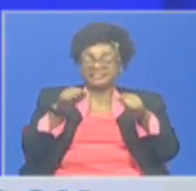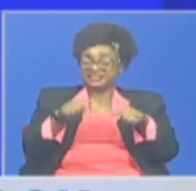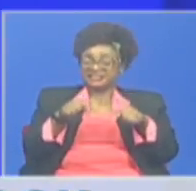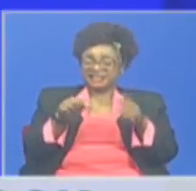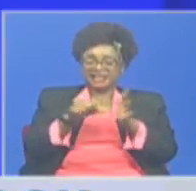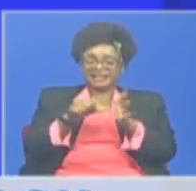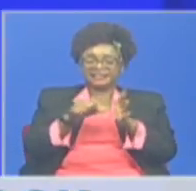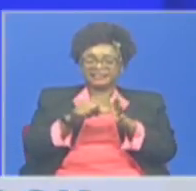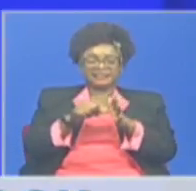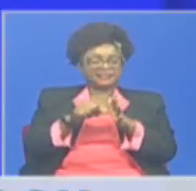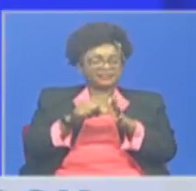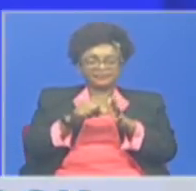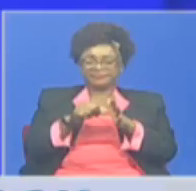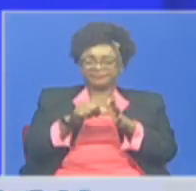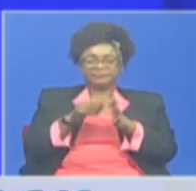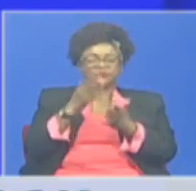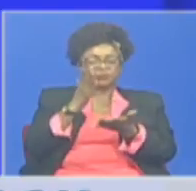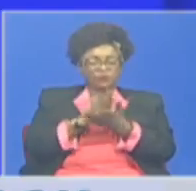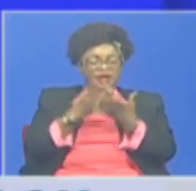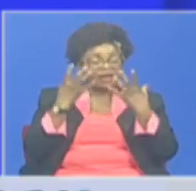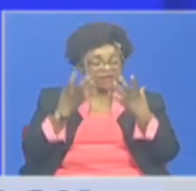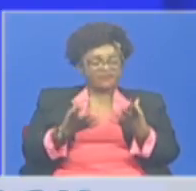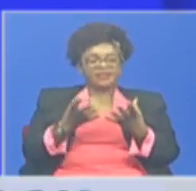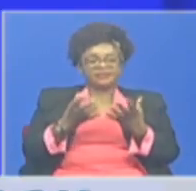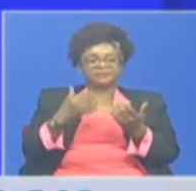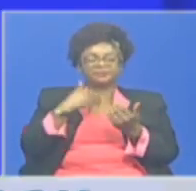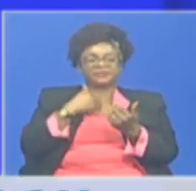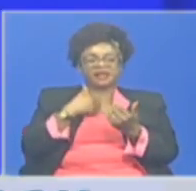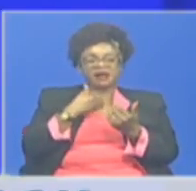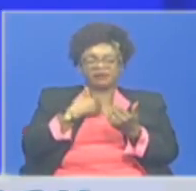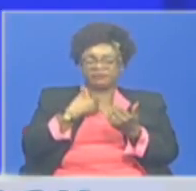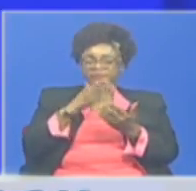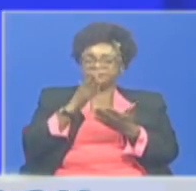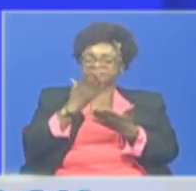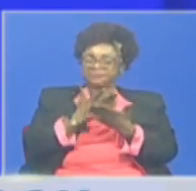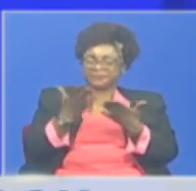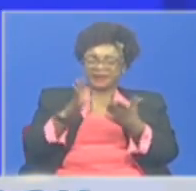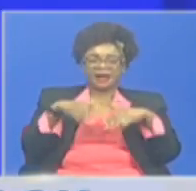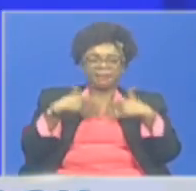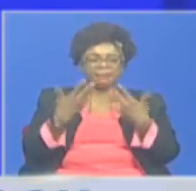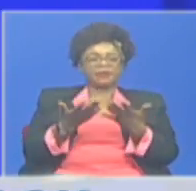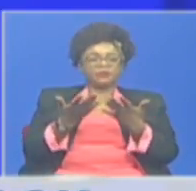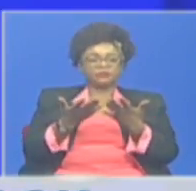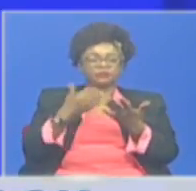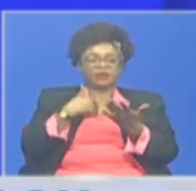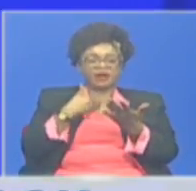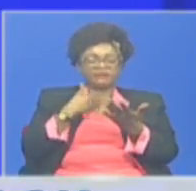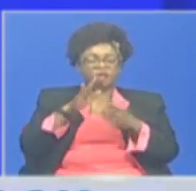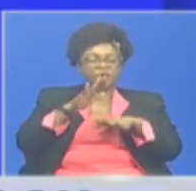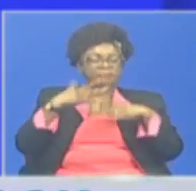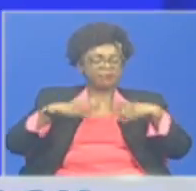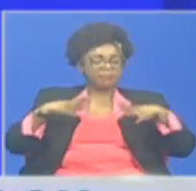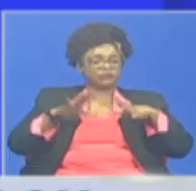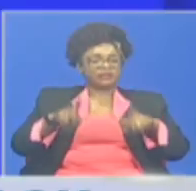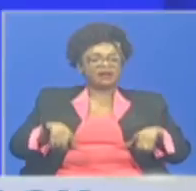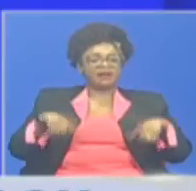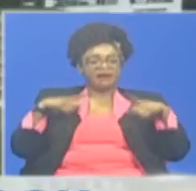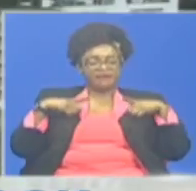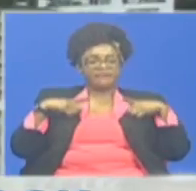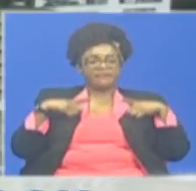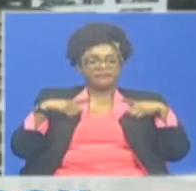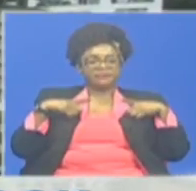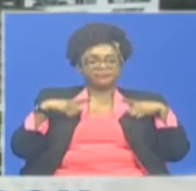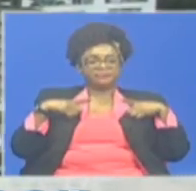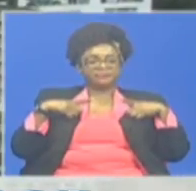like no other, which means there is substantial uncertainty about the impact it will have on people's lives and livelihoods.